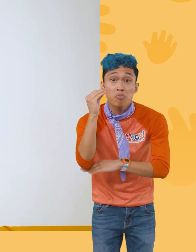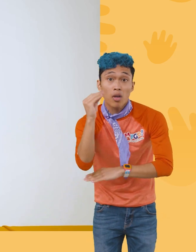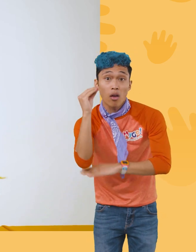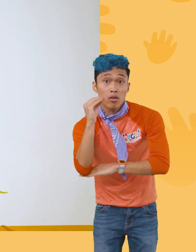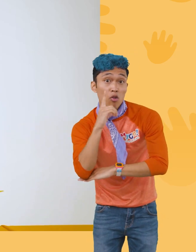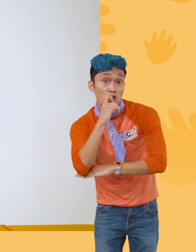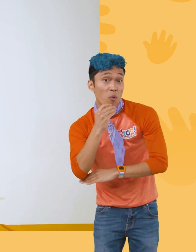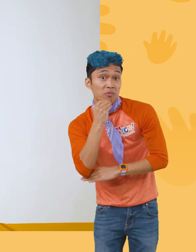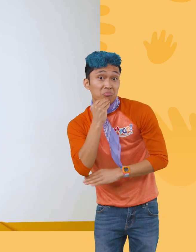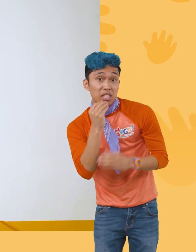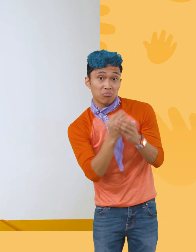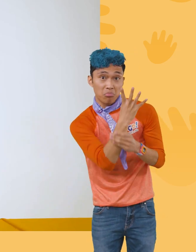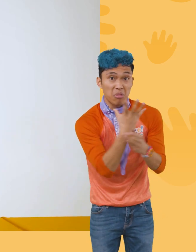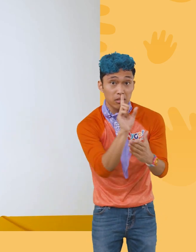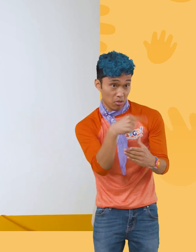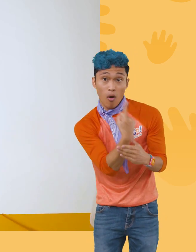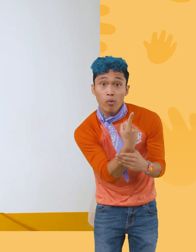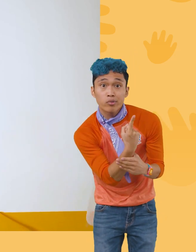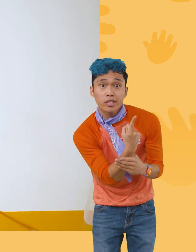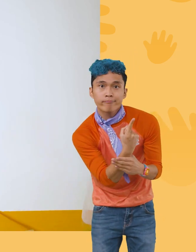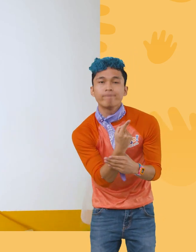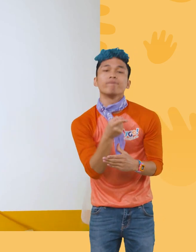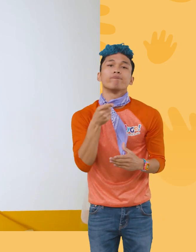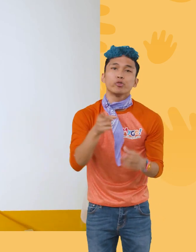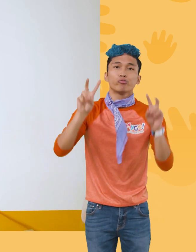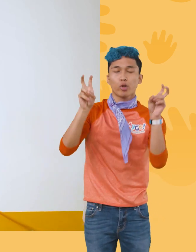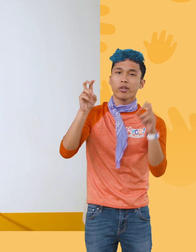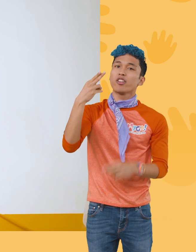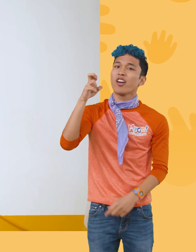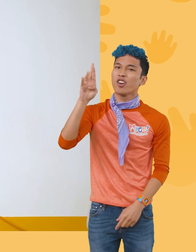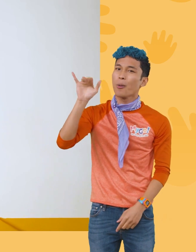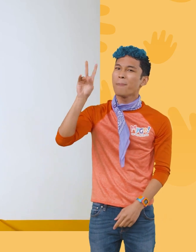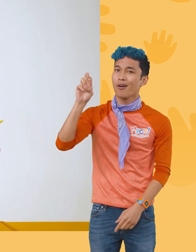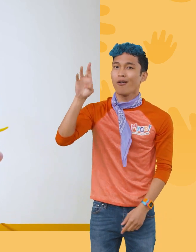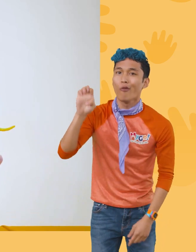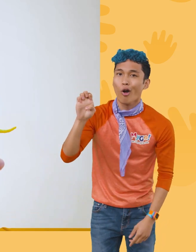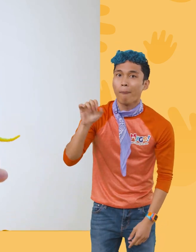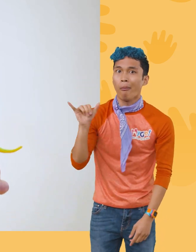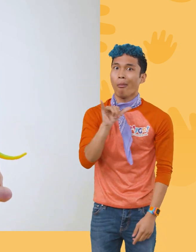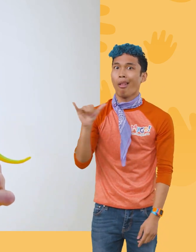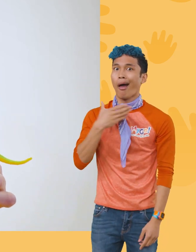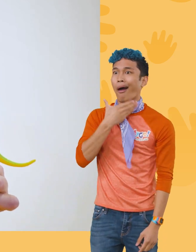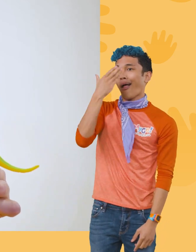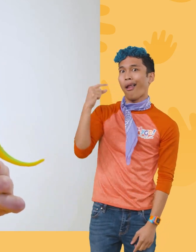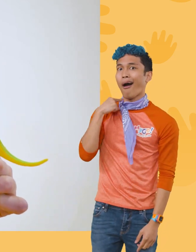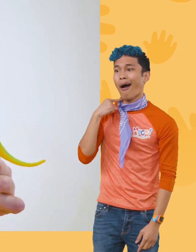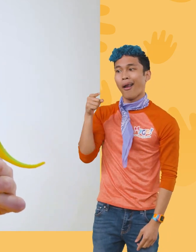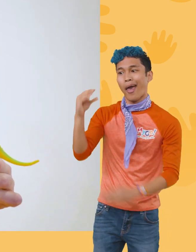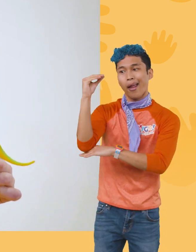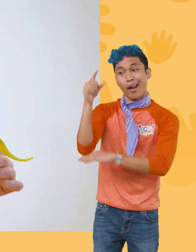dinosaur and you only eat plants, then you would be an herbivore. Yeah, like a